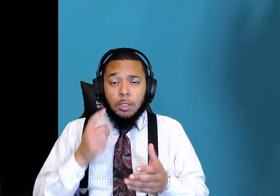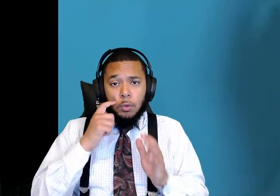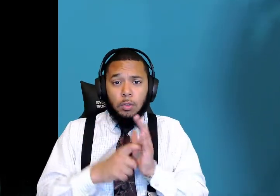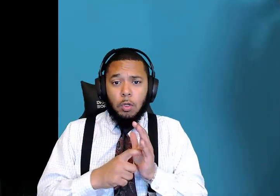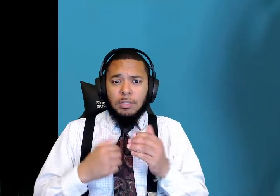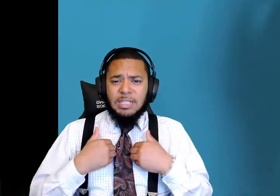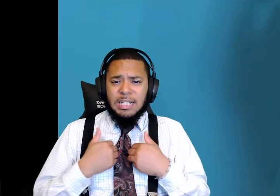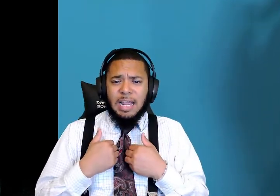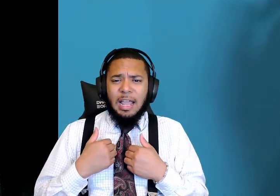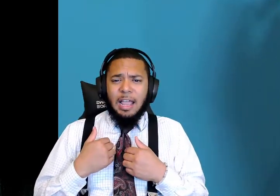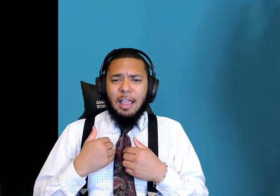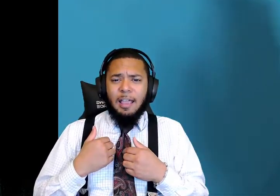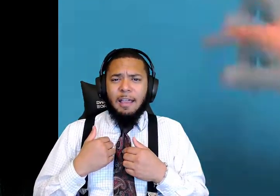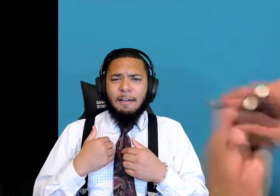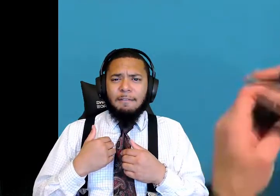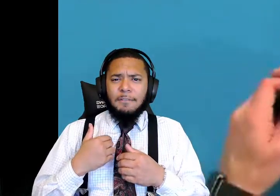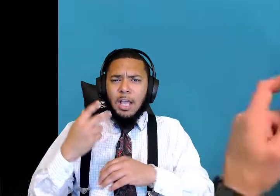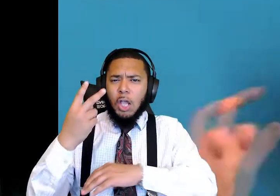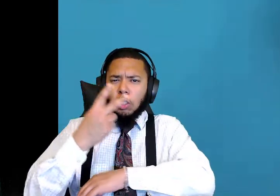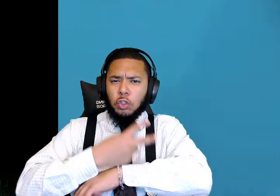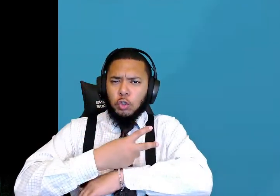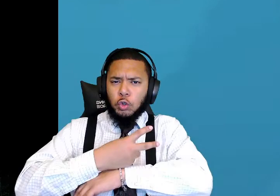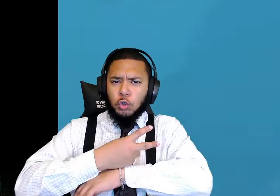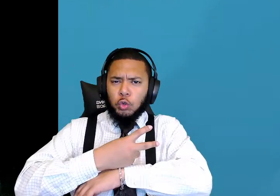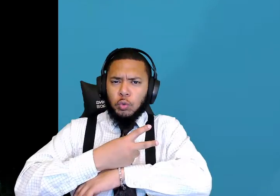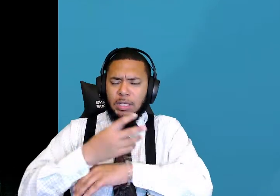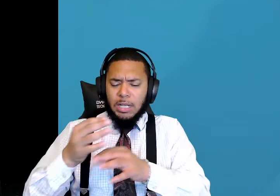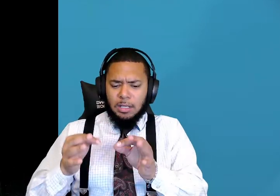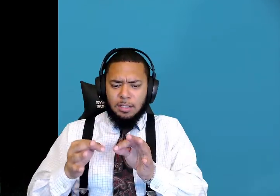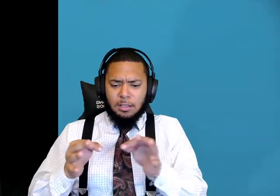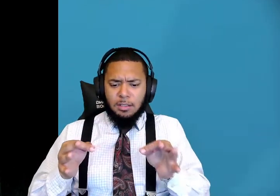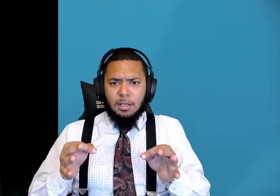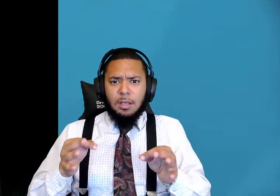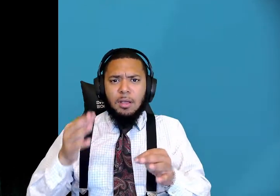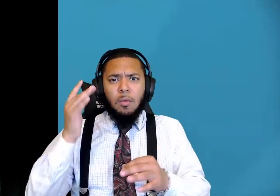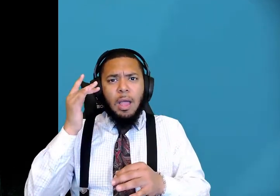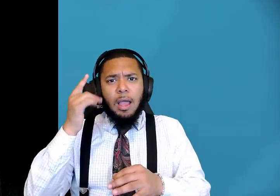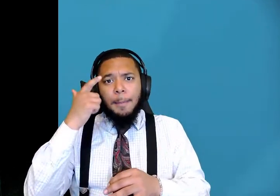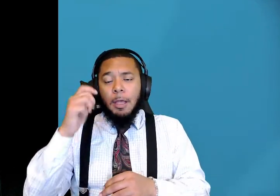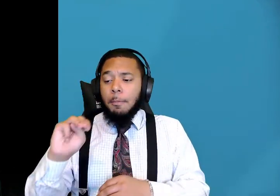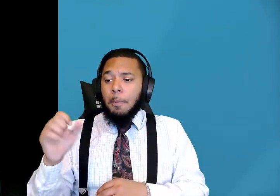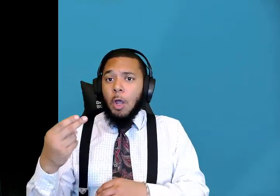that there's a 2-day gap here. It's because this was on a Friday.